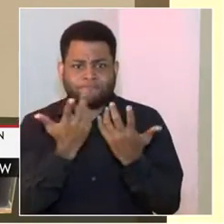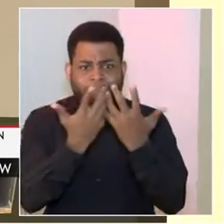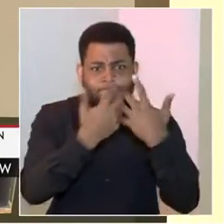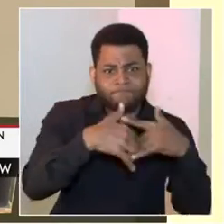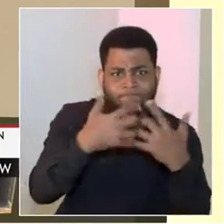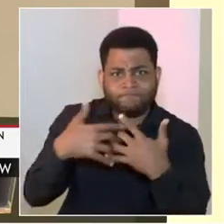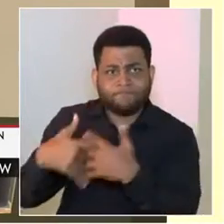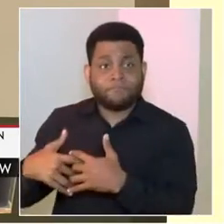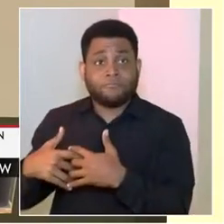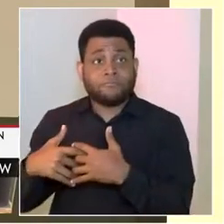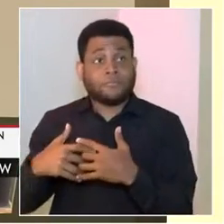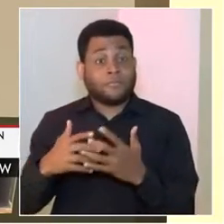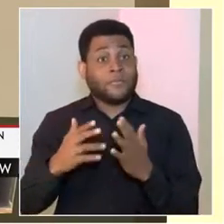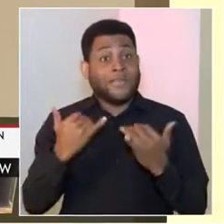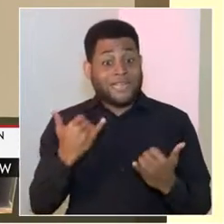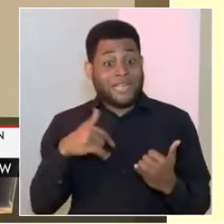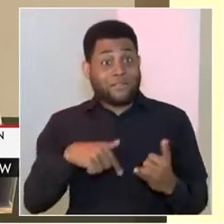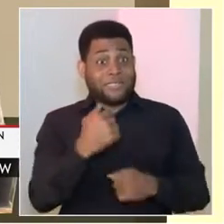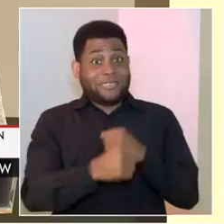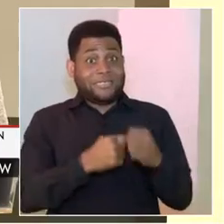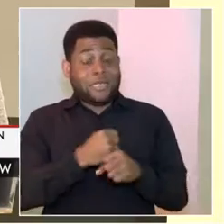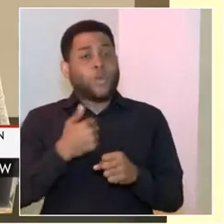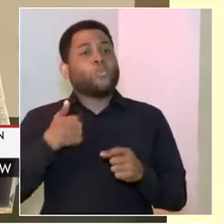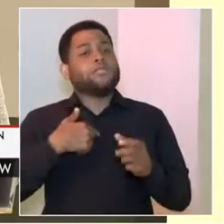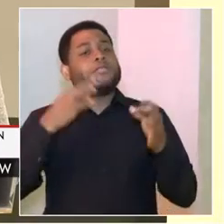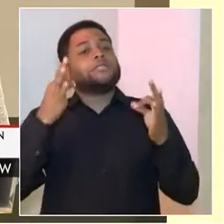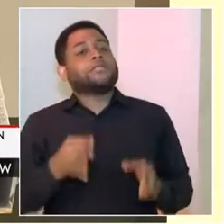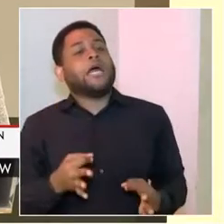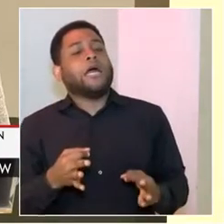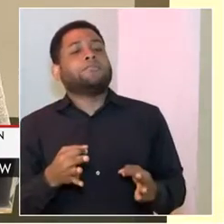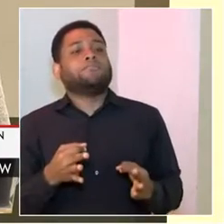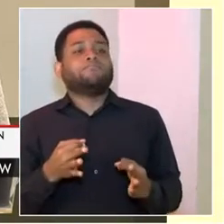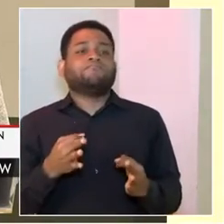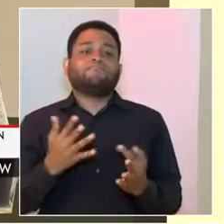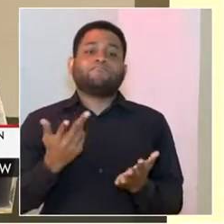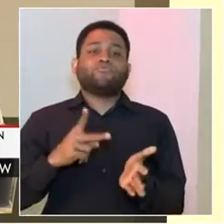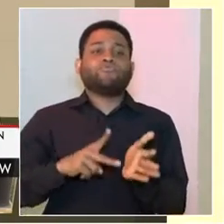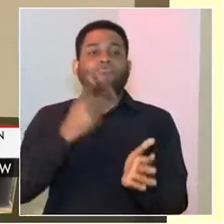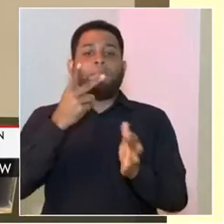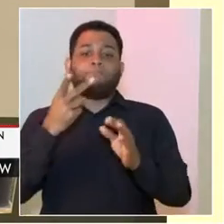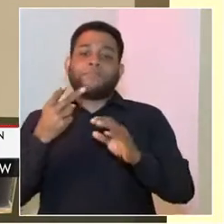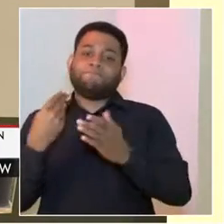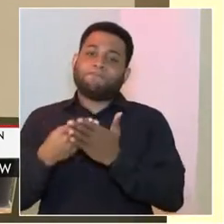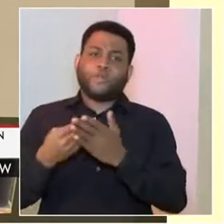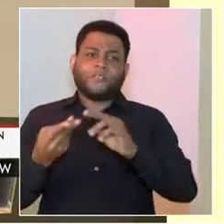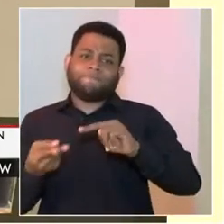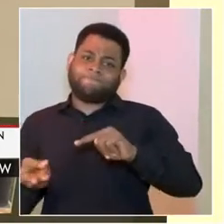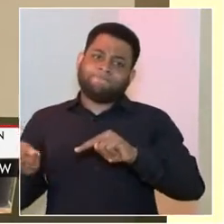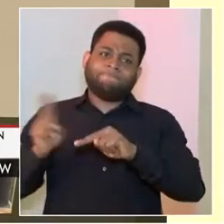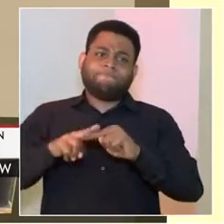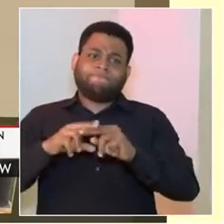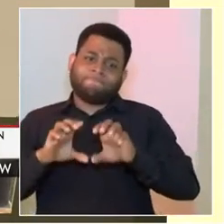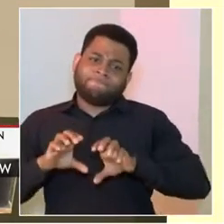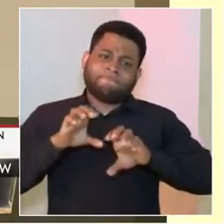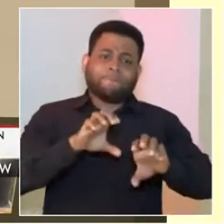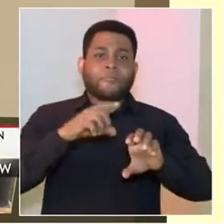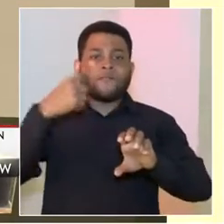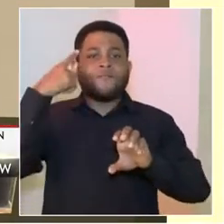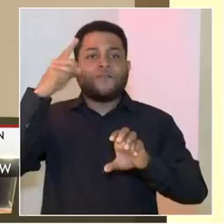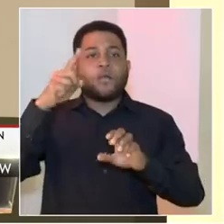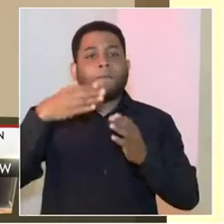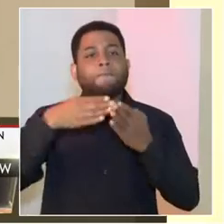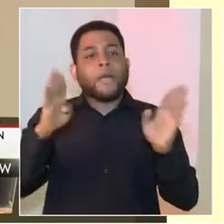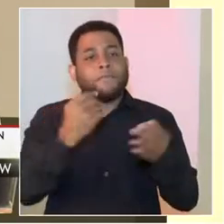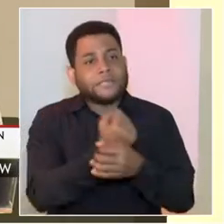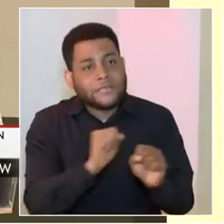year for us doubling down in public safety, public schools, and the downtown. And it should